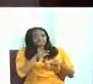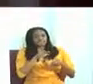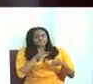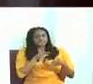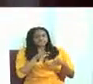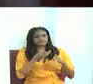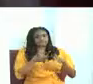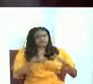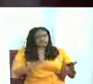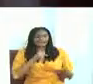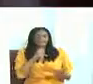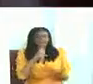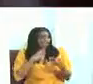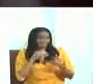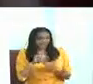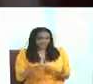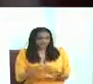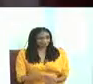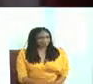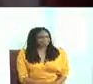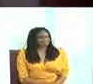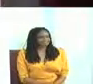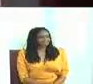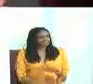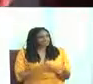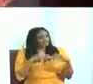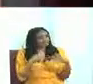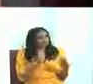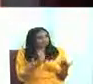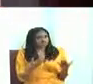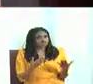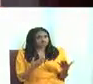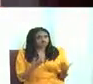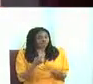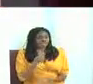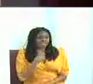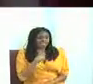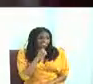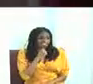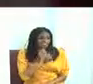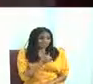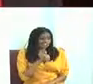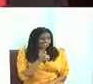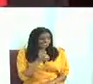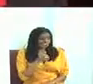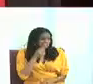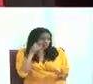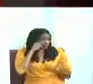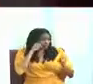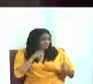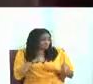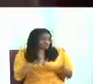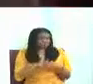I didn't have it. So I was not obedient there, y'all.